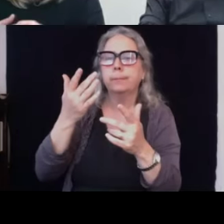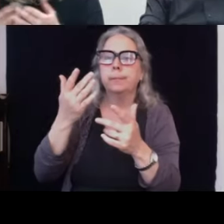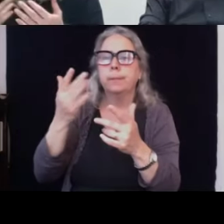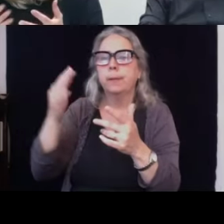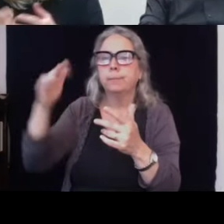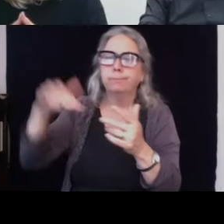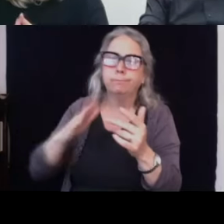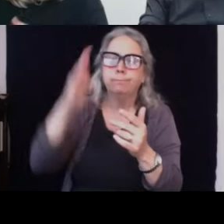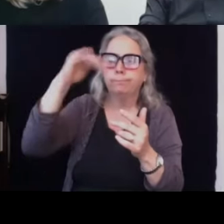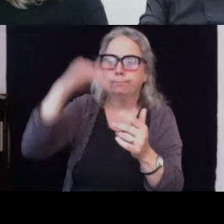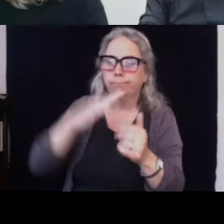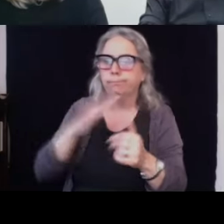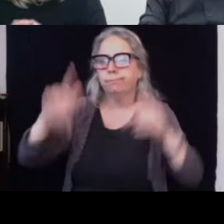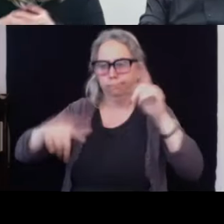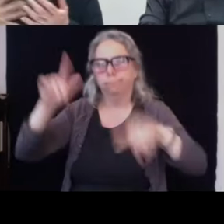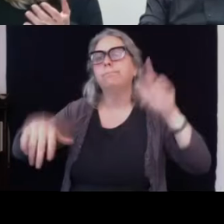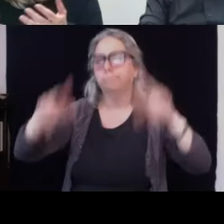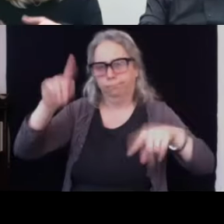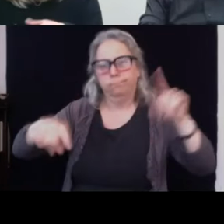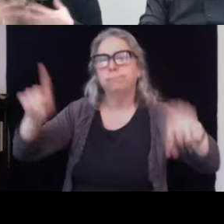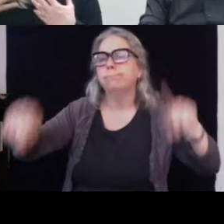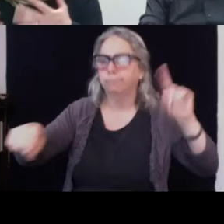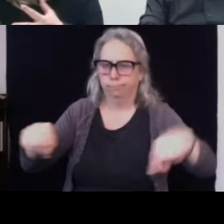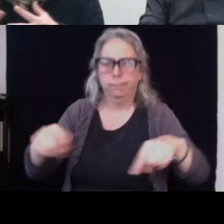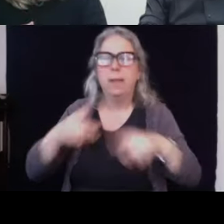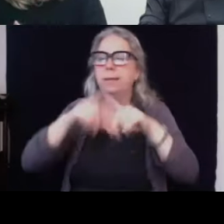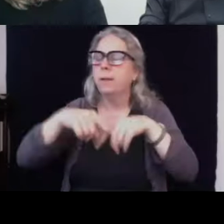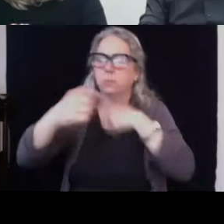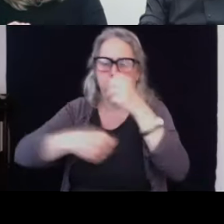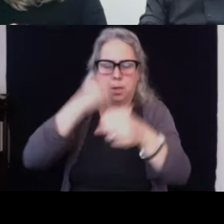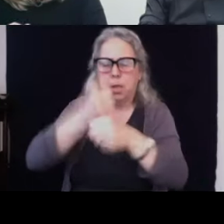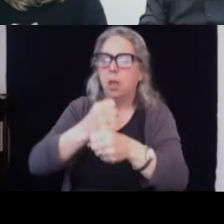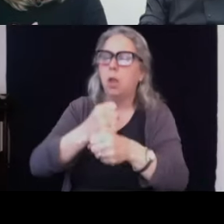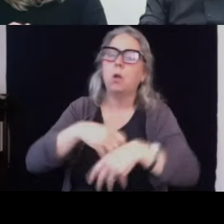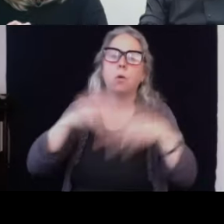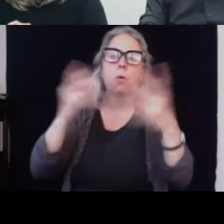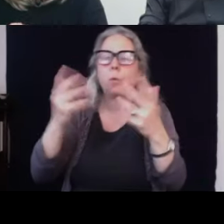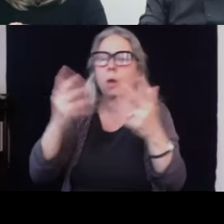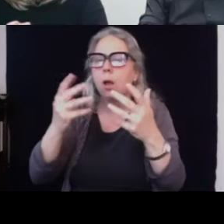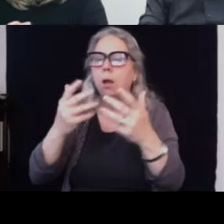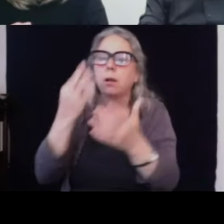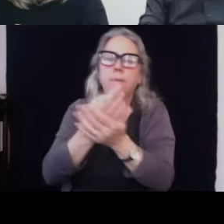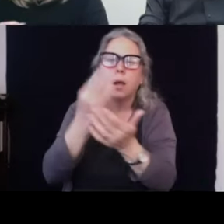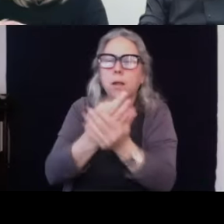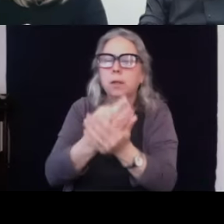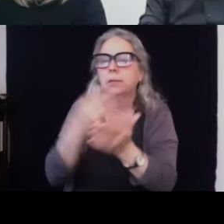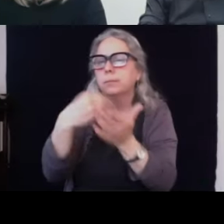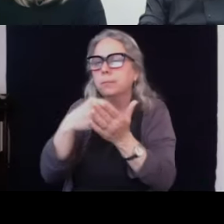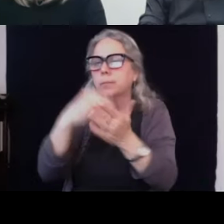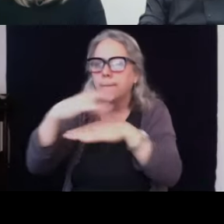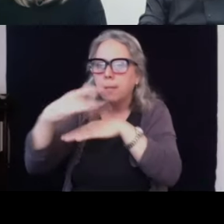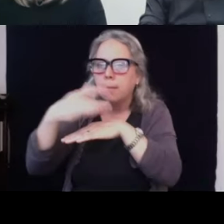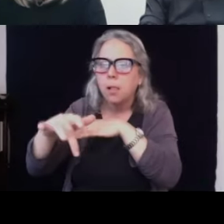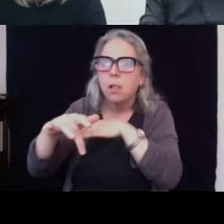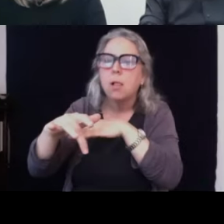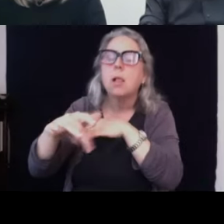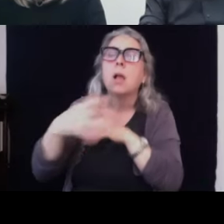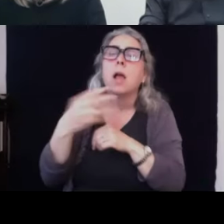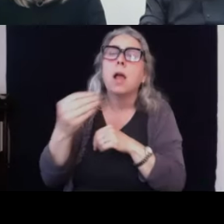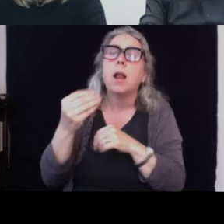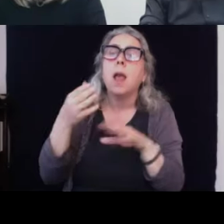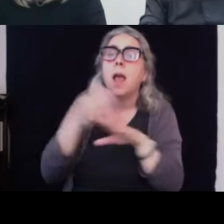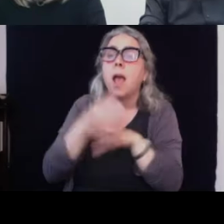coming, but it really depends on the year, what funding is available. And so once